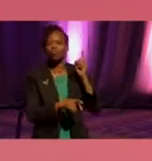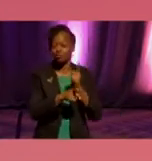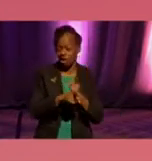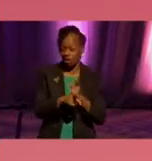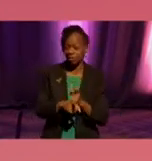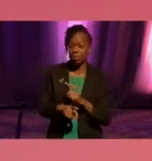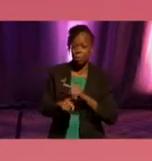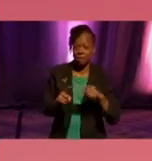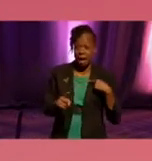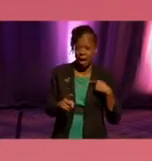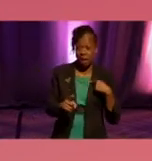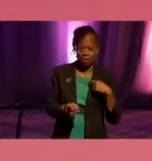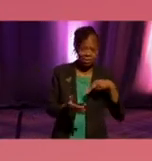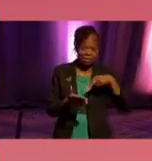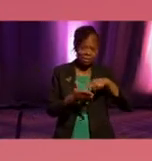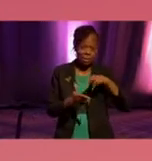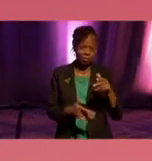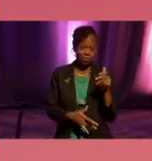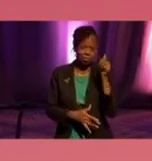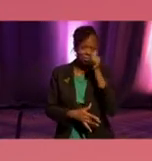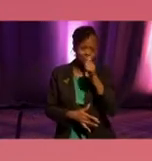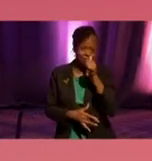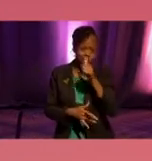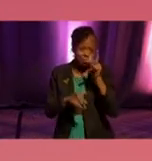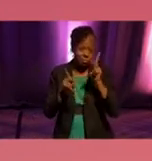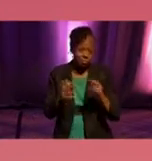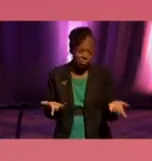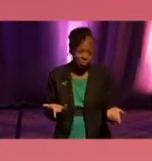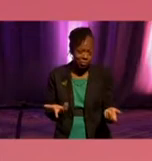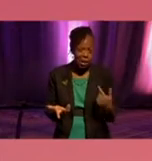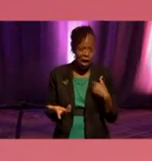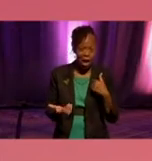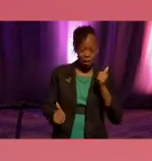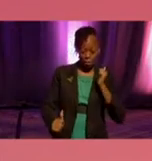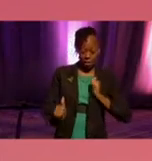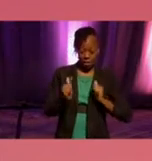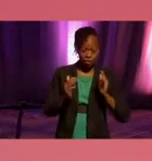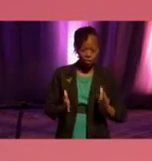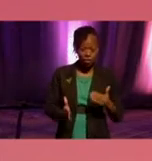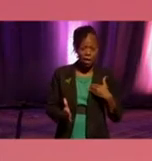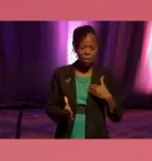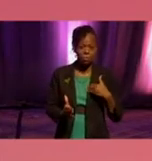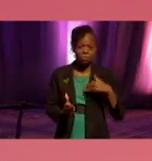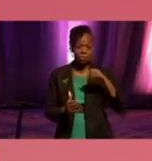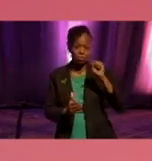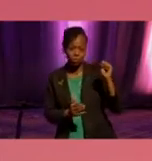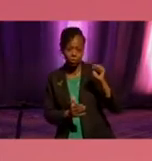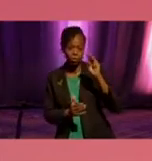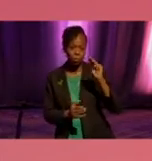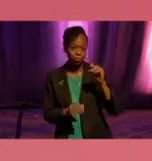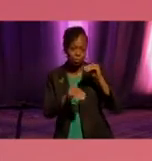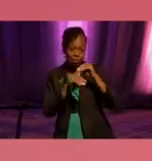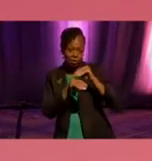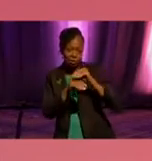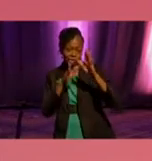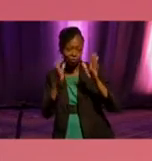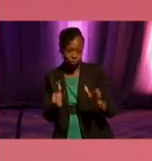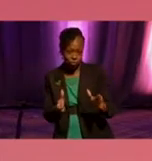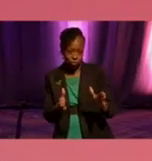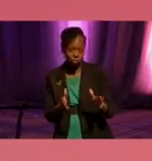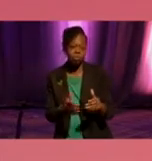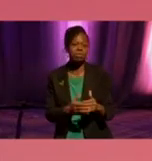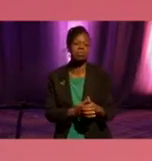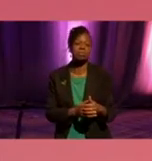am a stand-up comedian. I'm a stand-up comedian, I'm an actress, I'm a social media influencer,